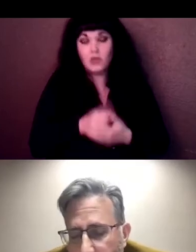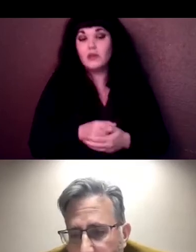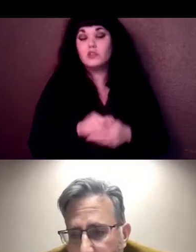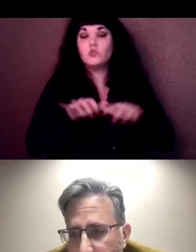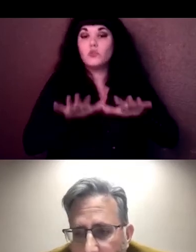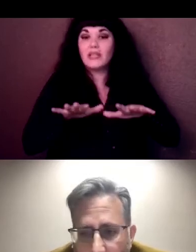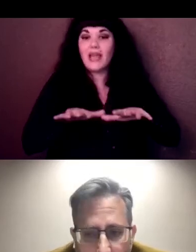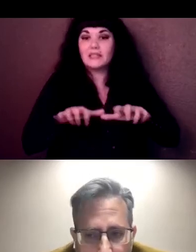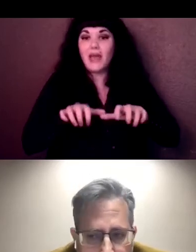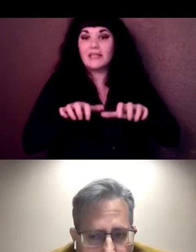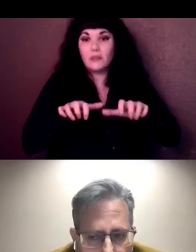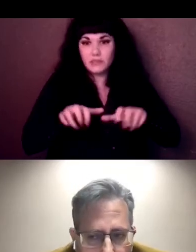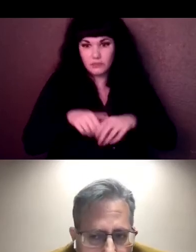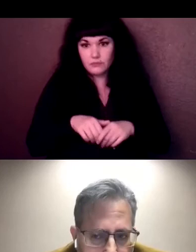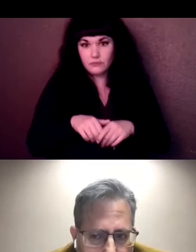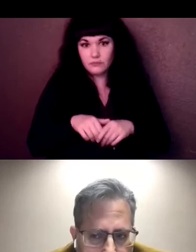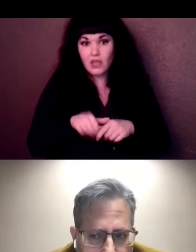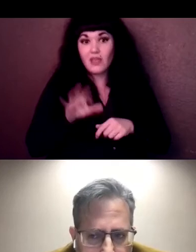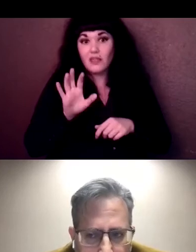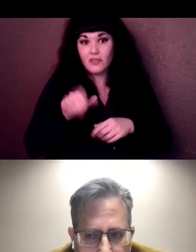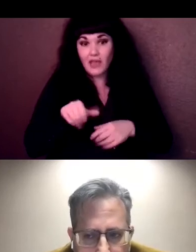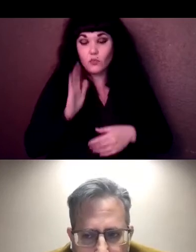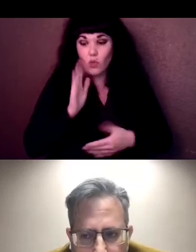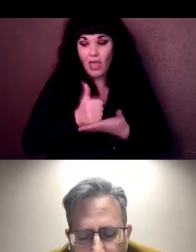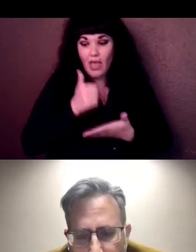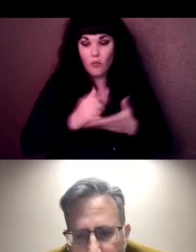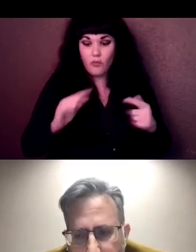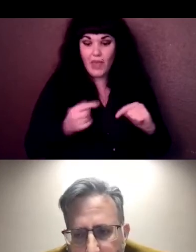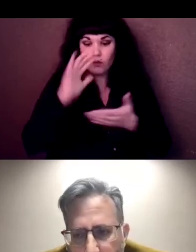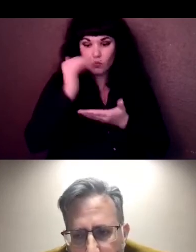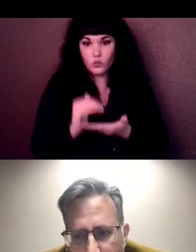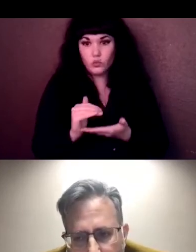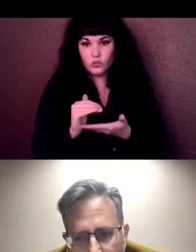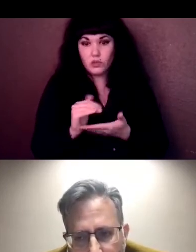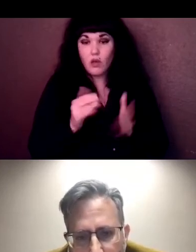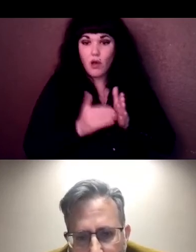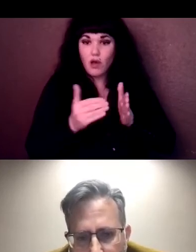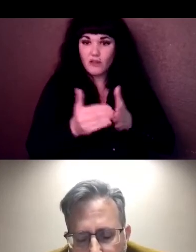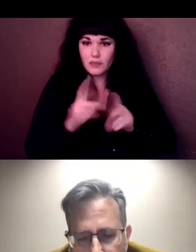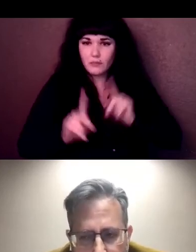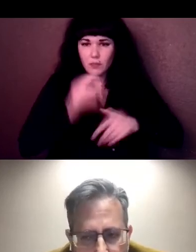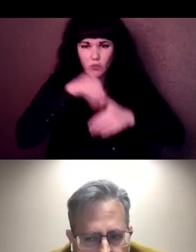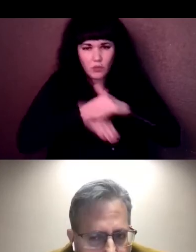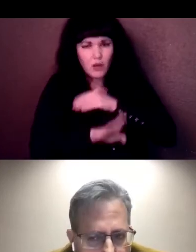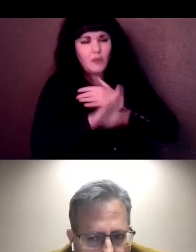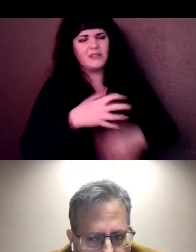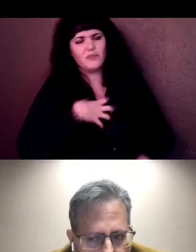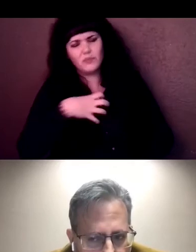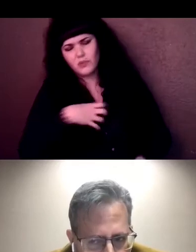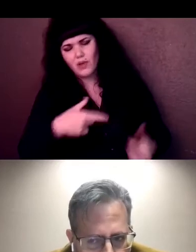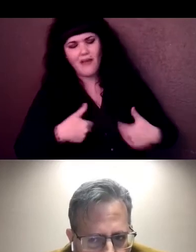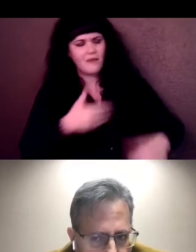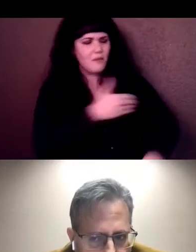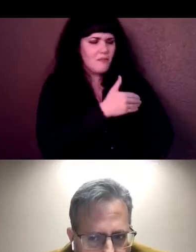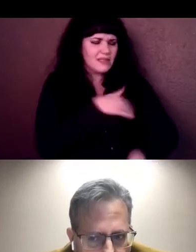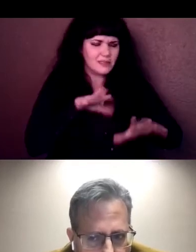are very helpful at reducing pain. So oftentimes you're going to see people come in and complain of both muscle spasms